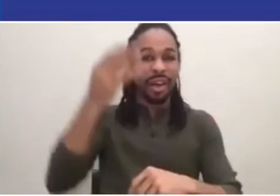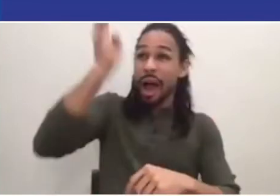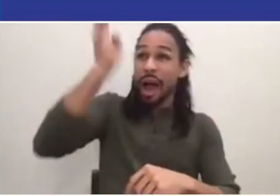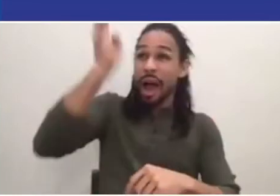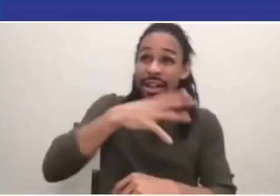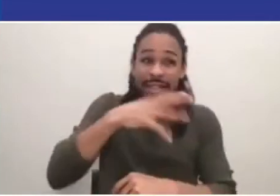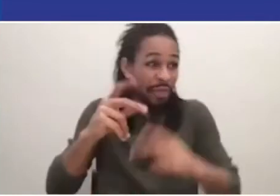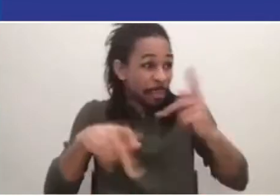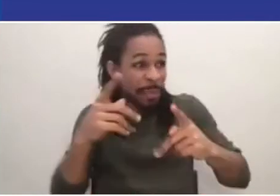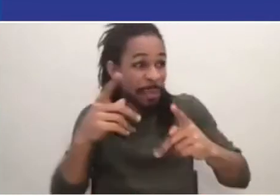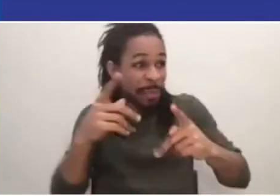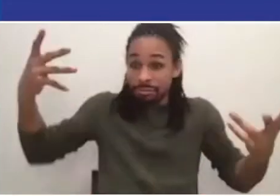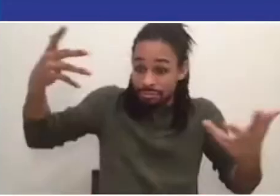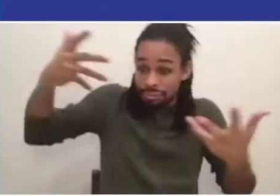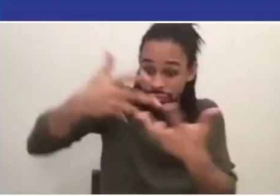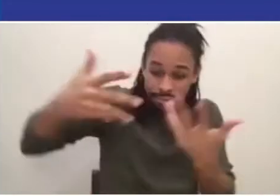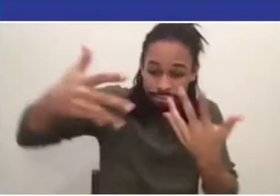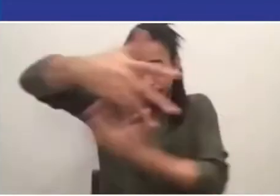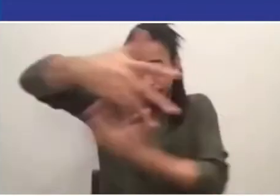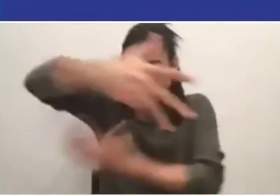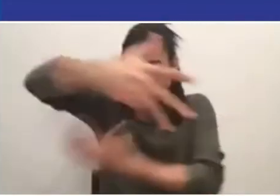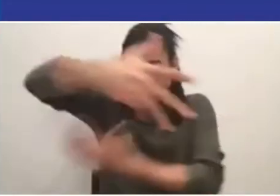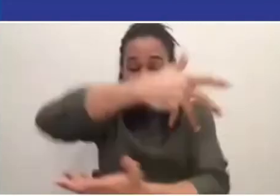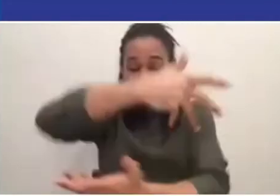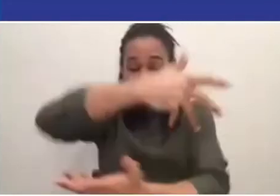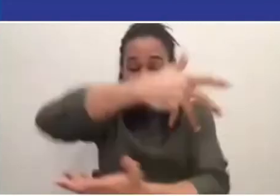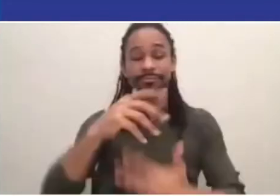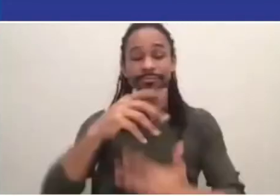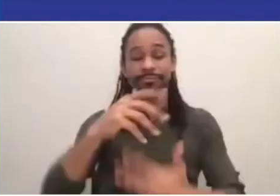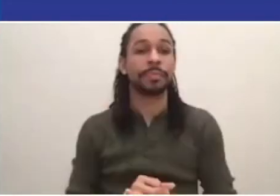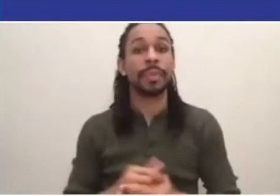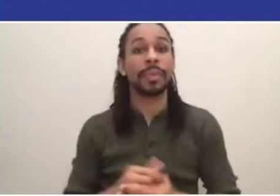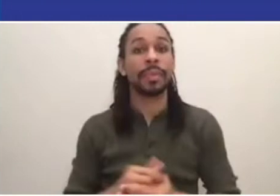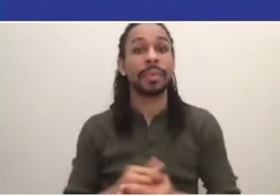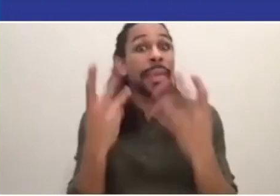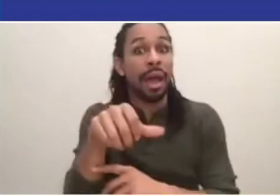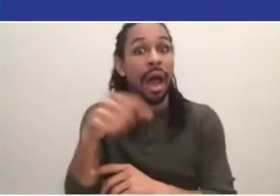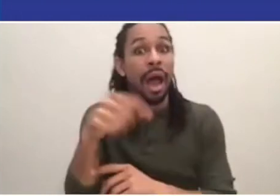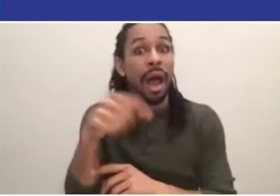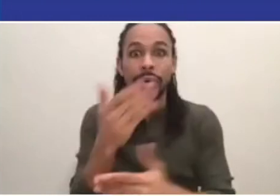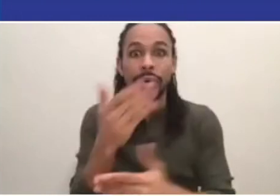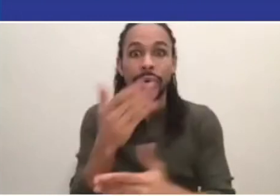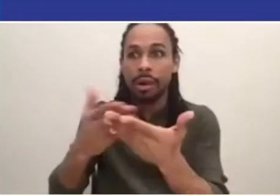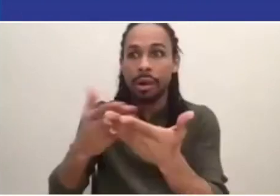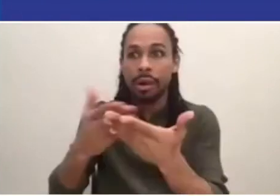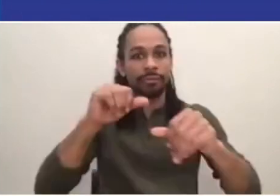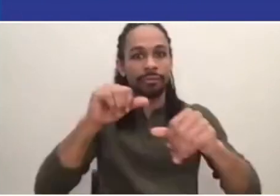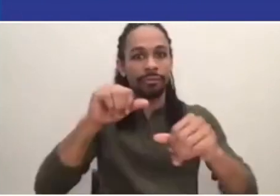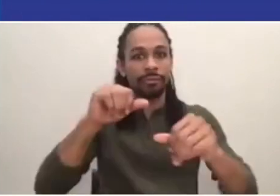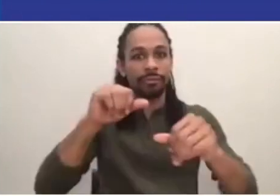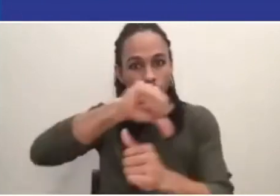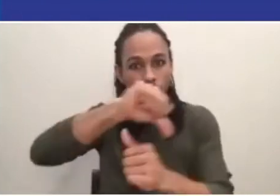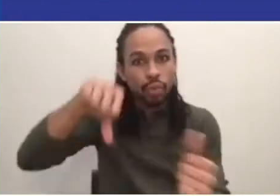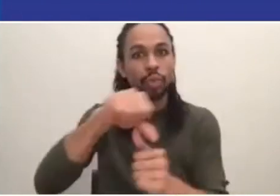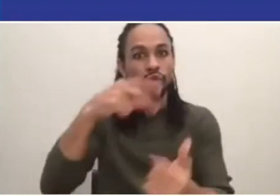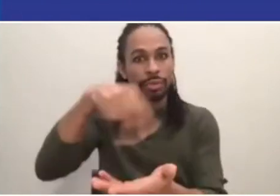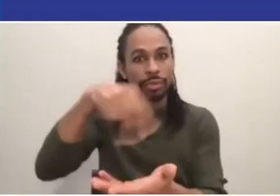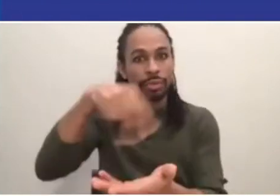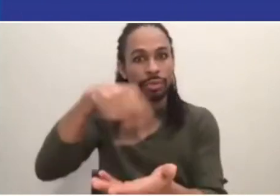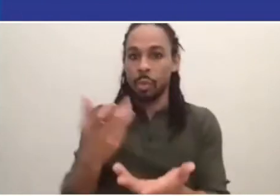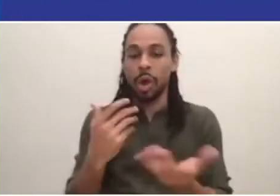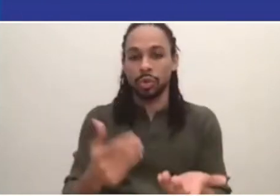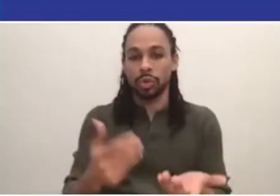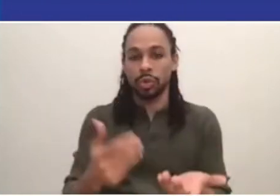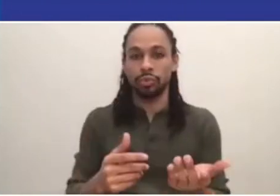these and many other important attributes of social dance that we wish to lift up and examine in this panel discussion.